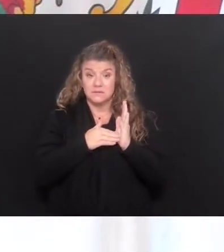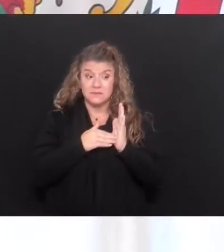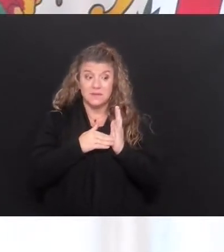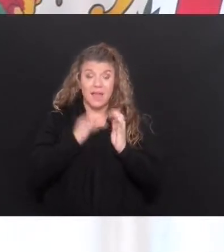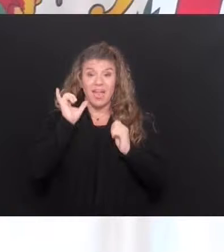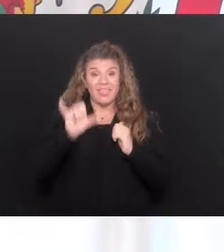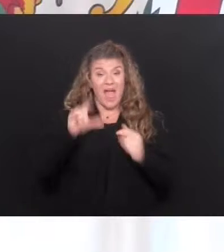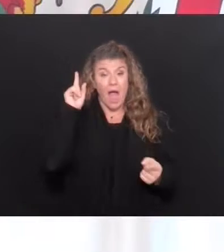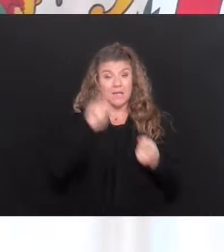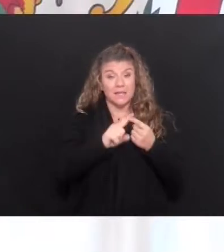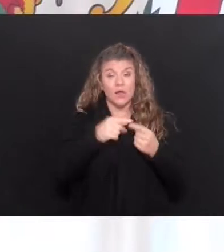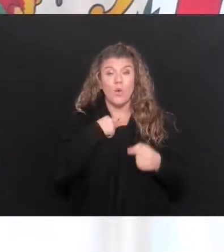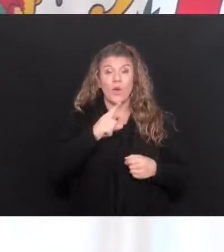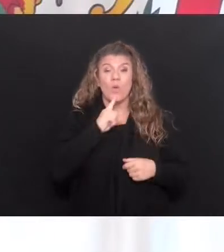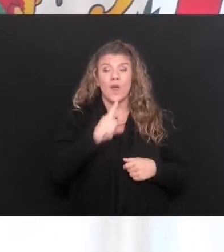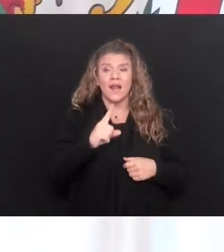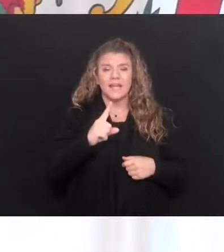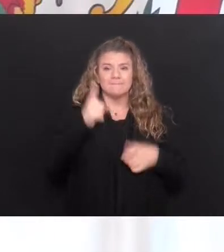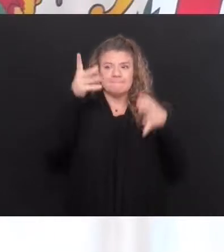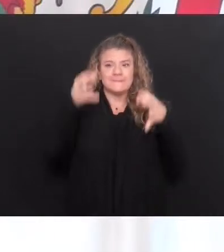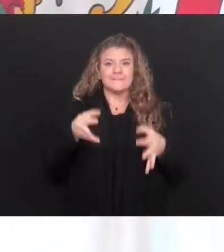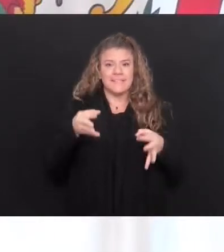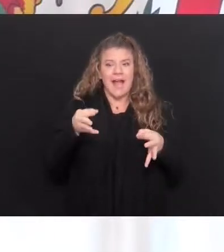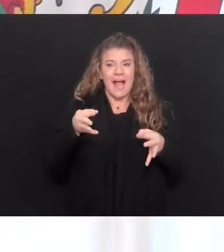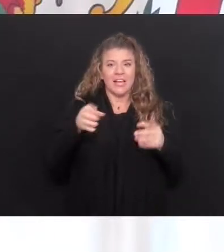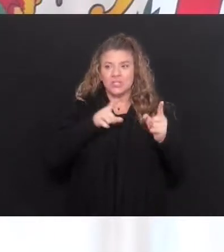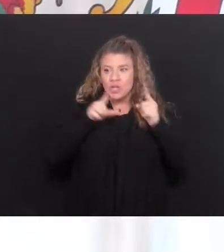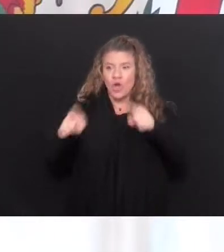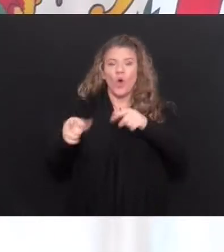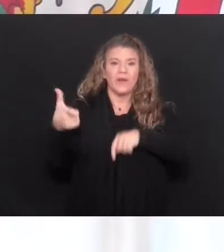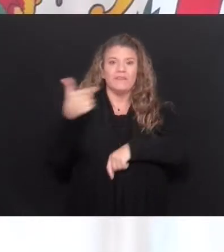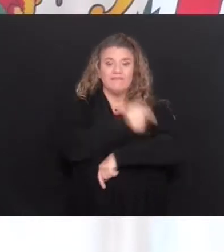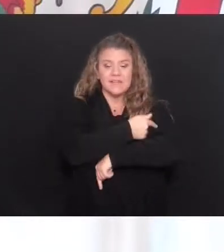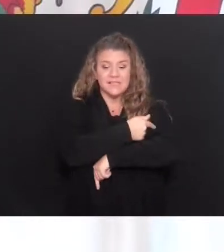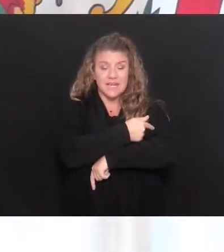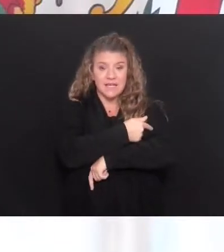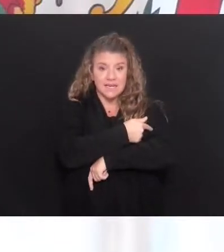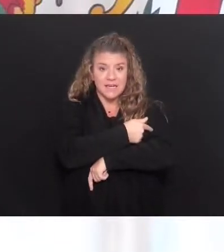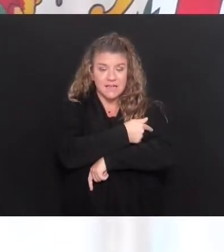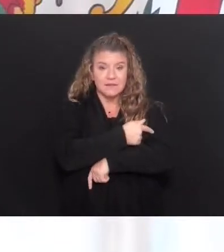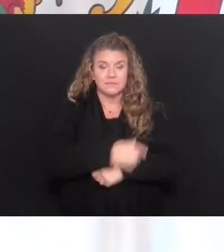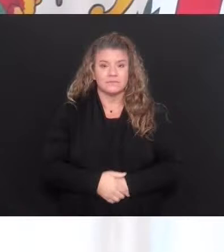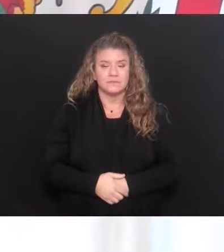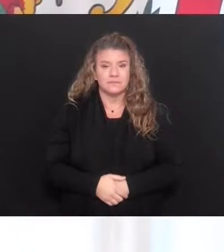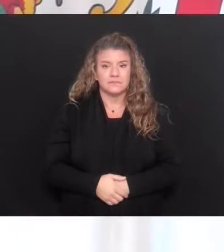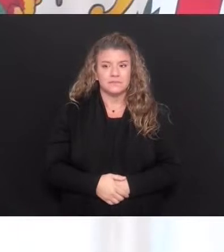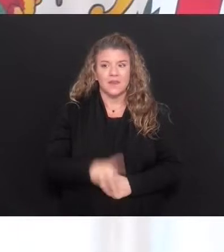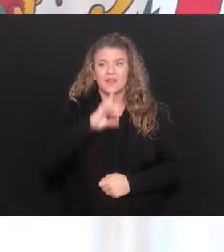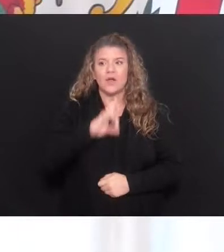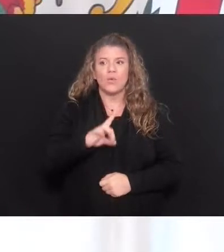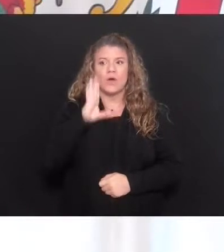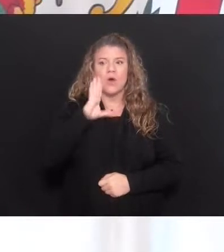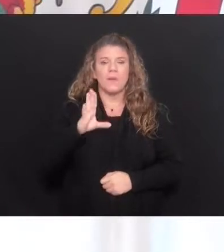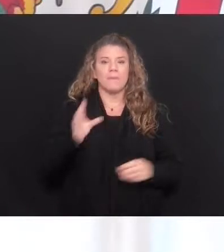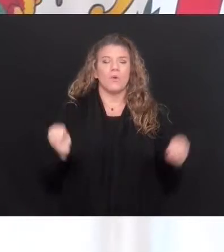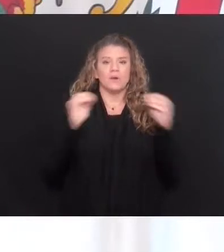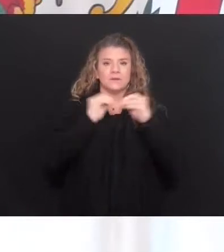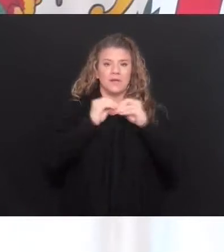that until we really make up our mind to run to the fire and get vaccinated, there's going to be more